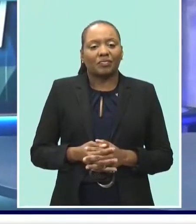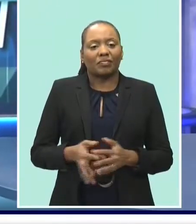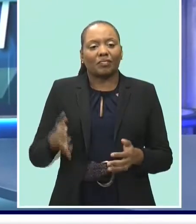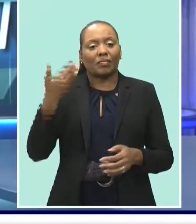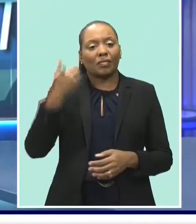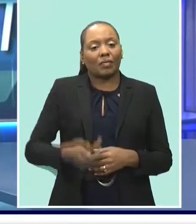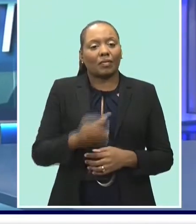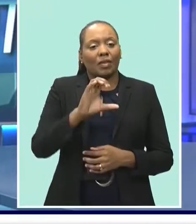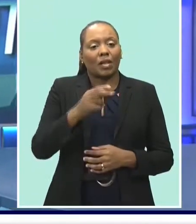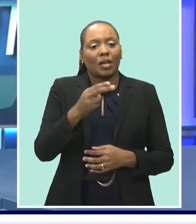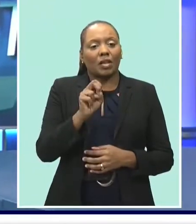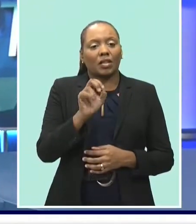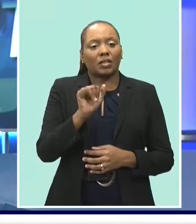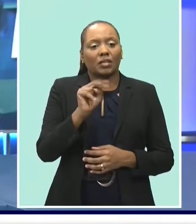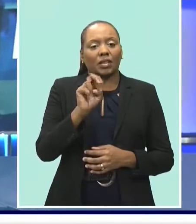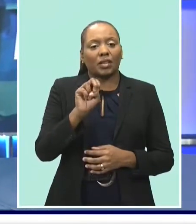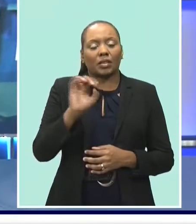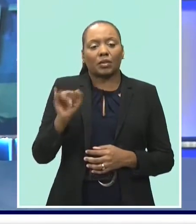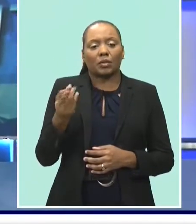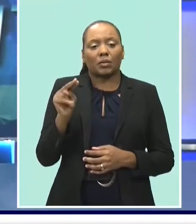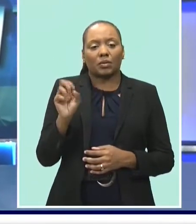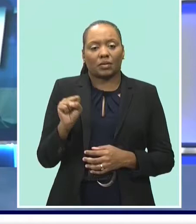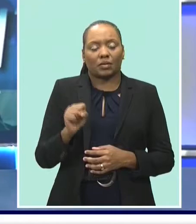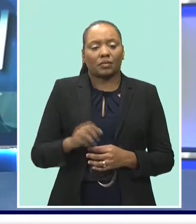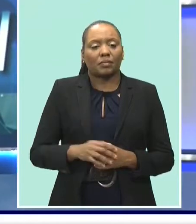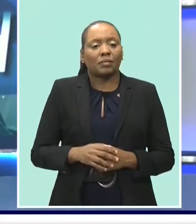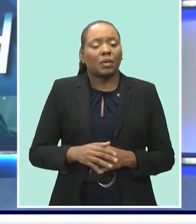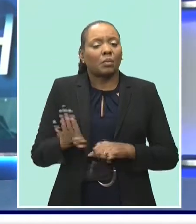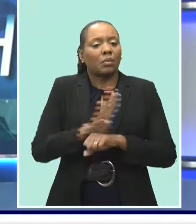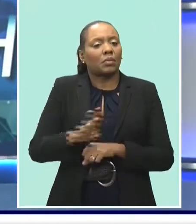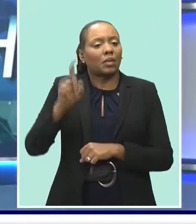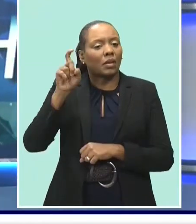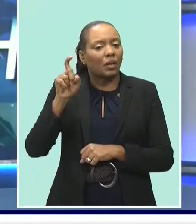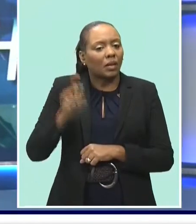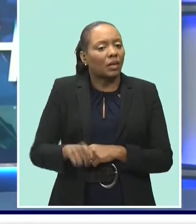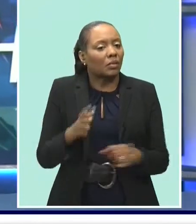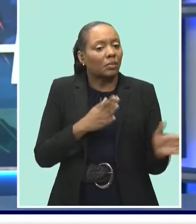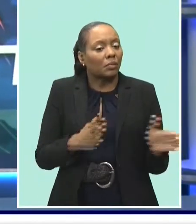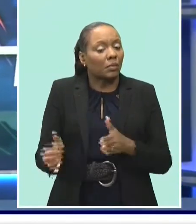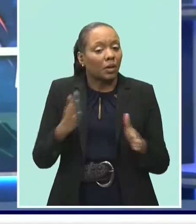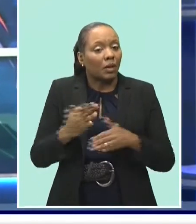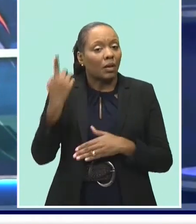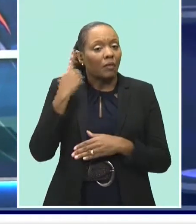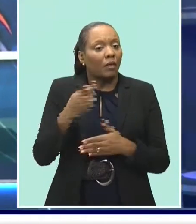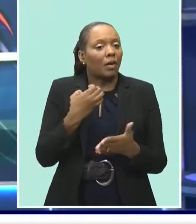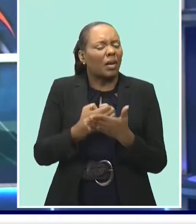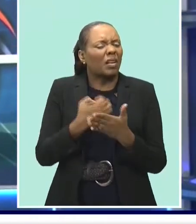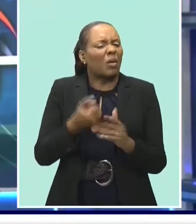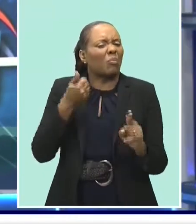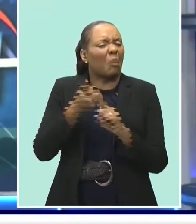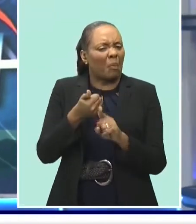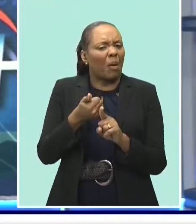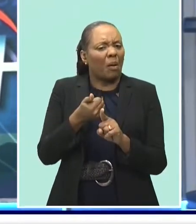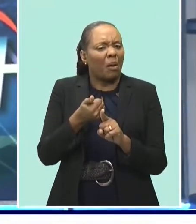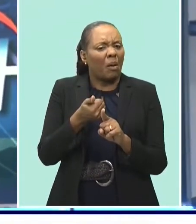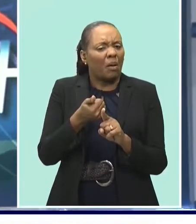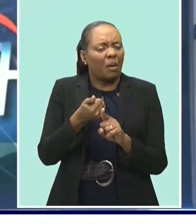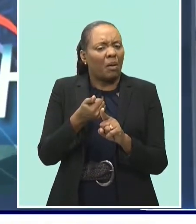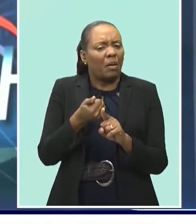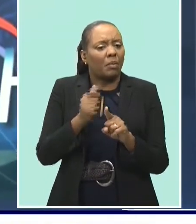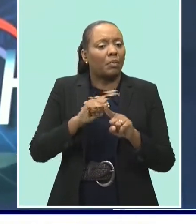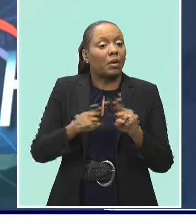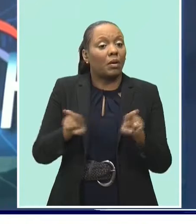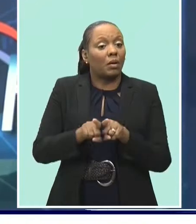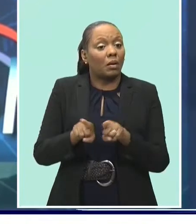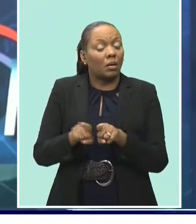I'm Shane Jones, leading the news at 7. Barbados must not only prepare for the economic impact of a natural disaster, but